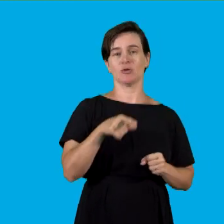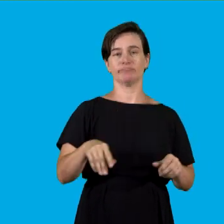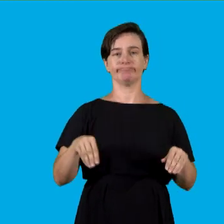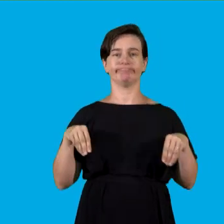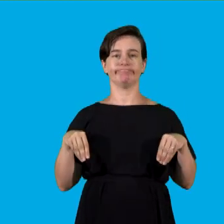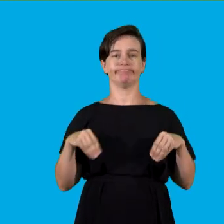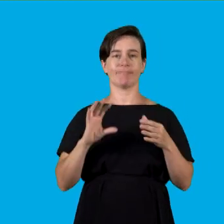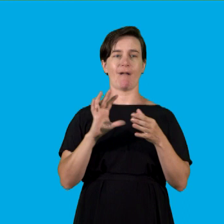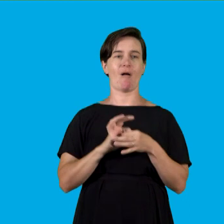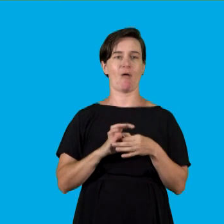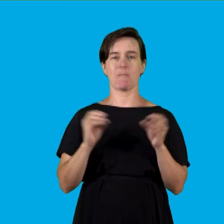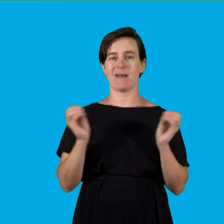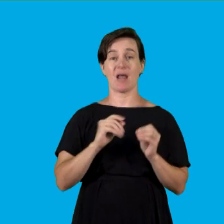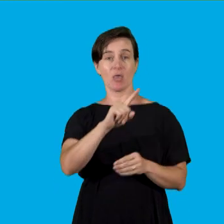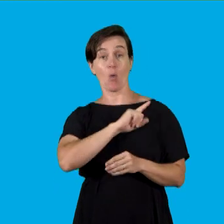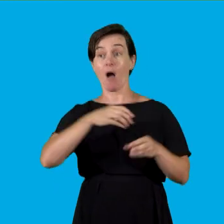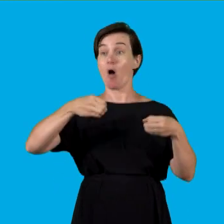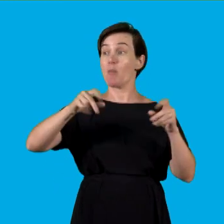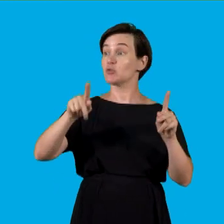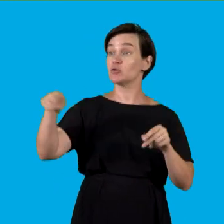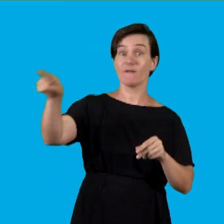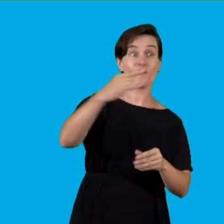there are no job opportunities for her.